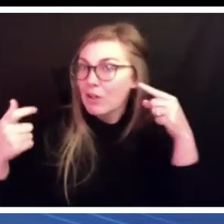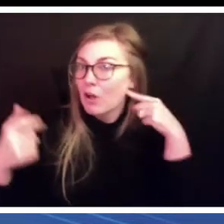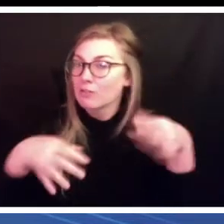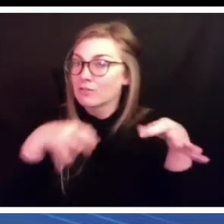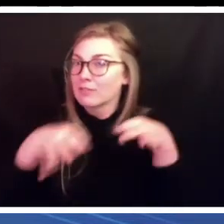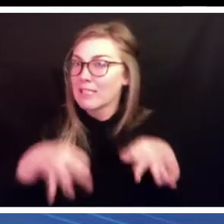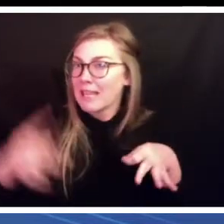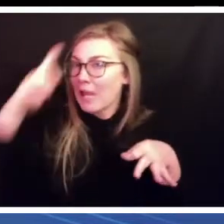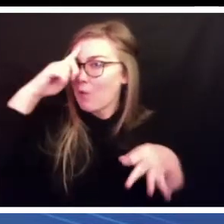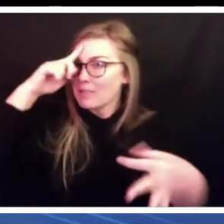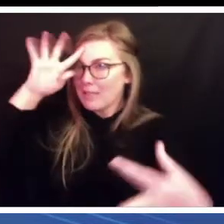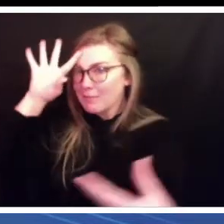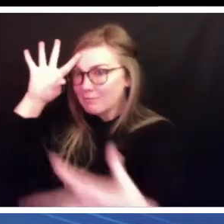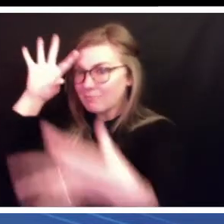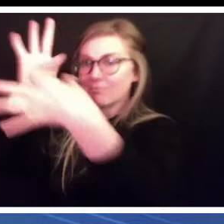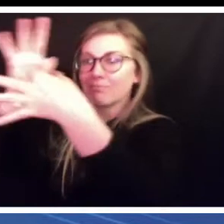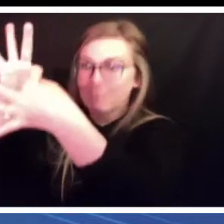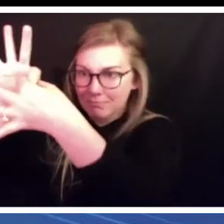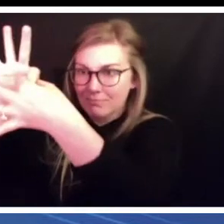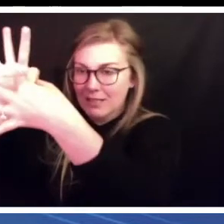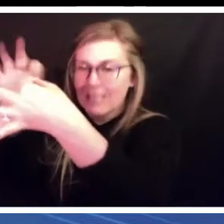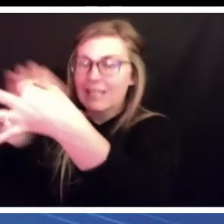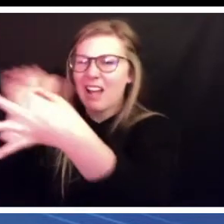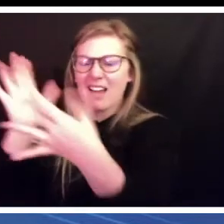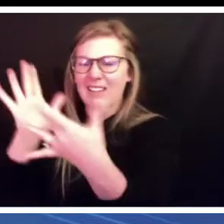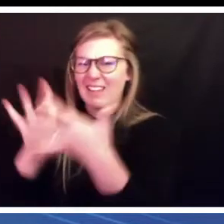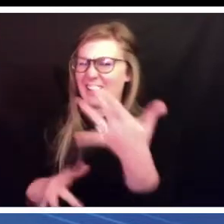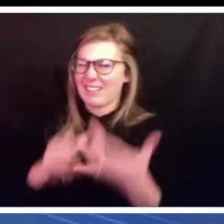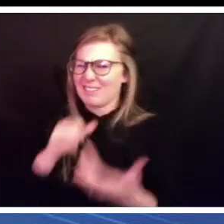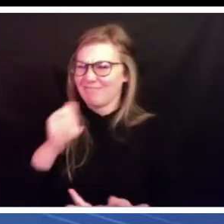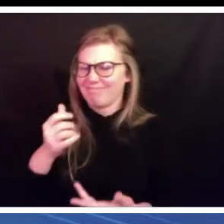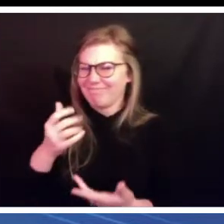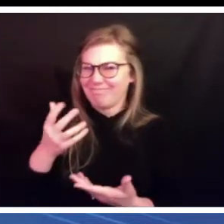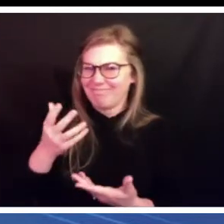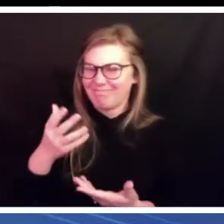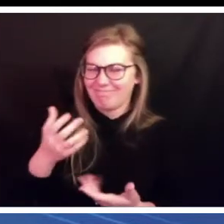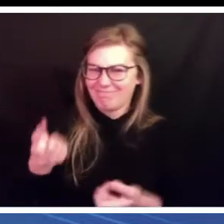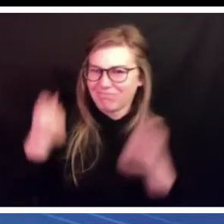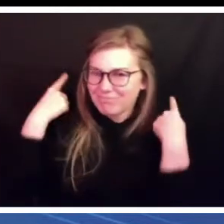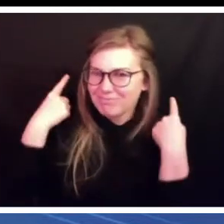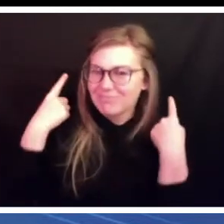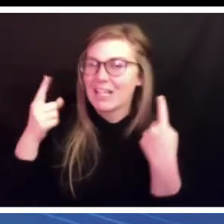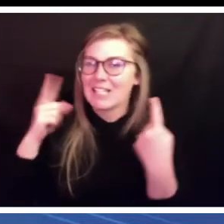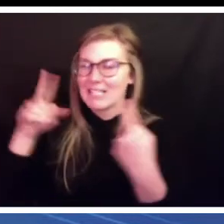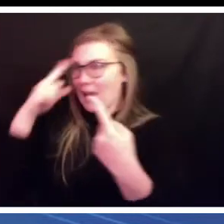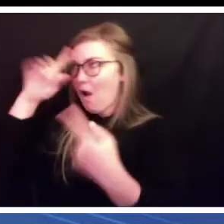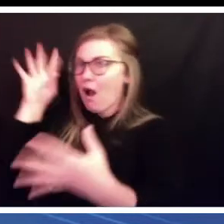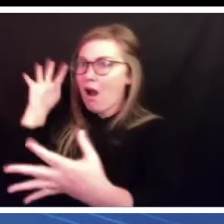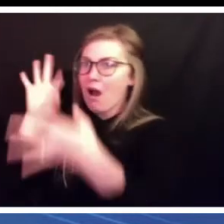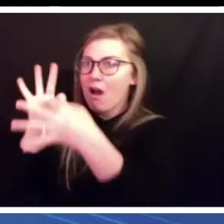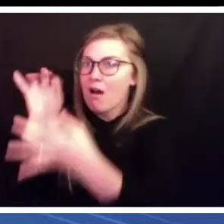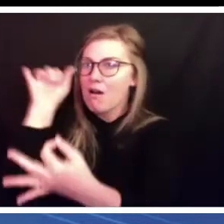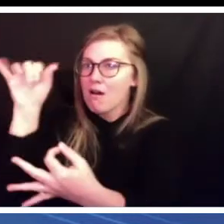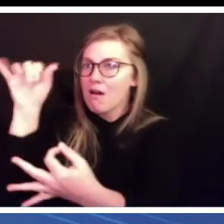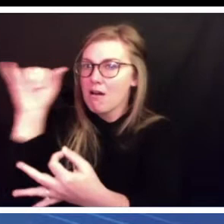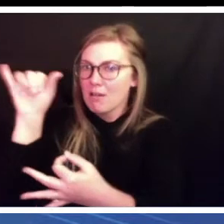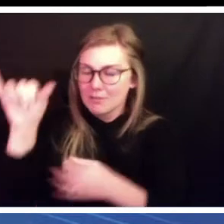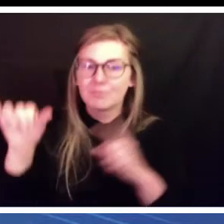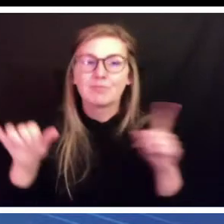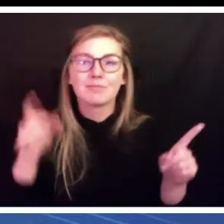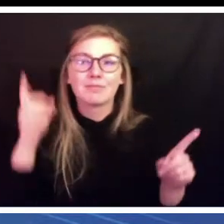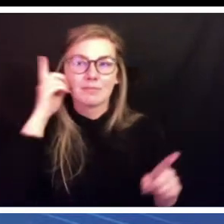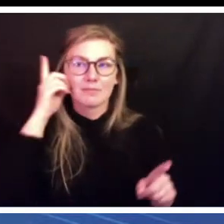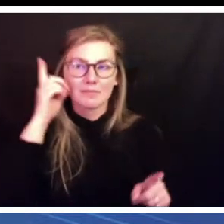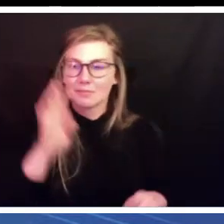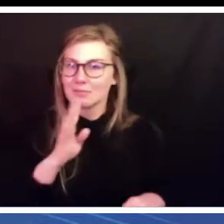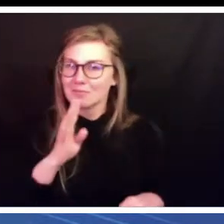describe that literal, just like kind of visceral connection that someone makes from hearing your voice talk about it and then hearing it in the content itself. That's like,